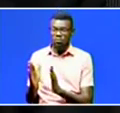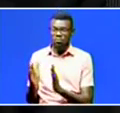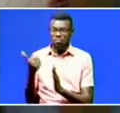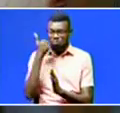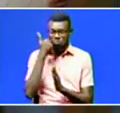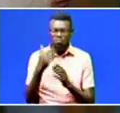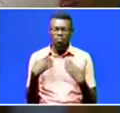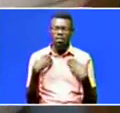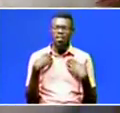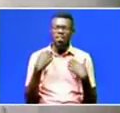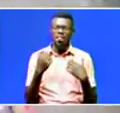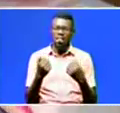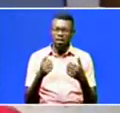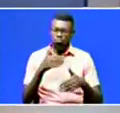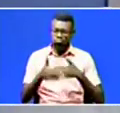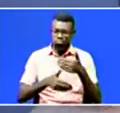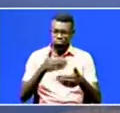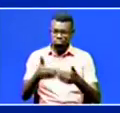time.